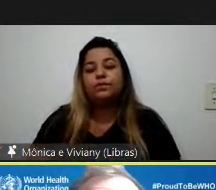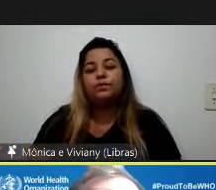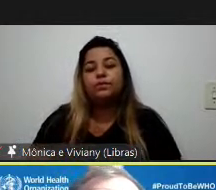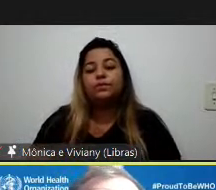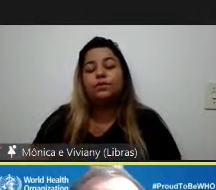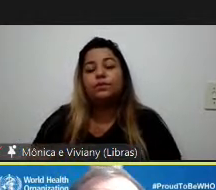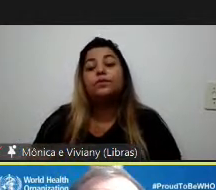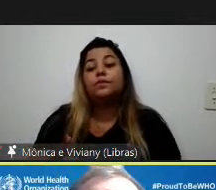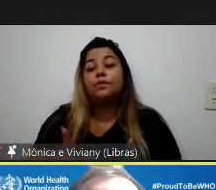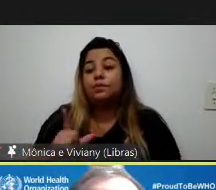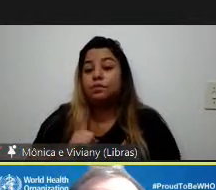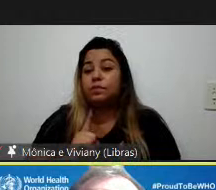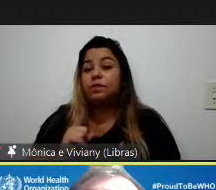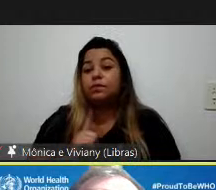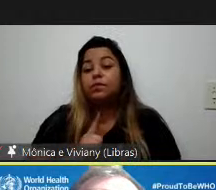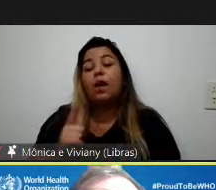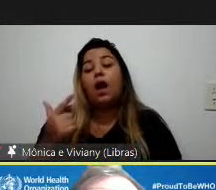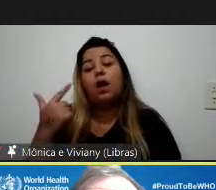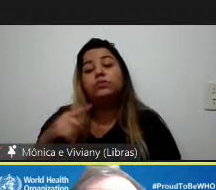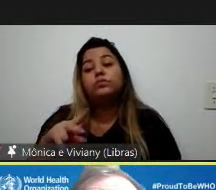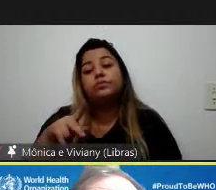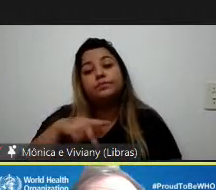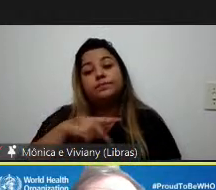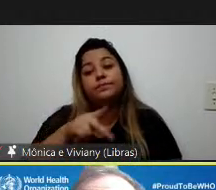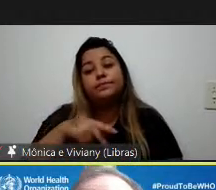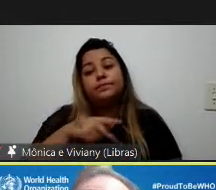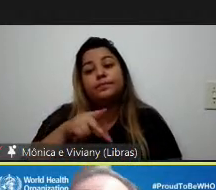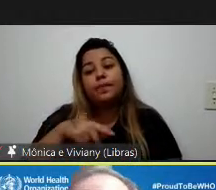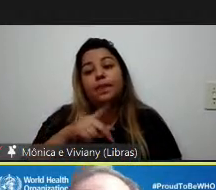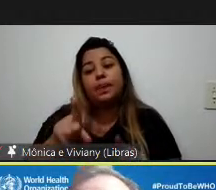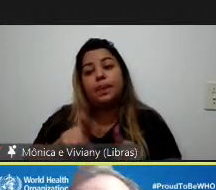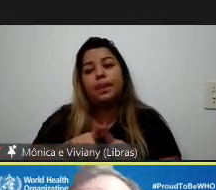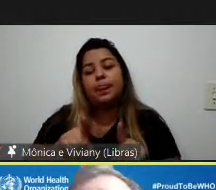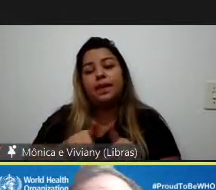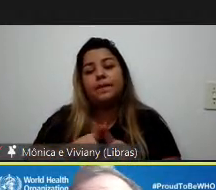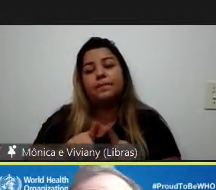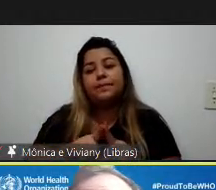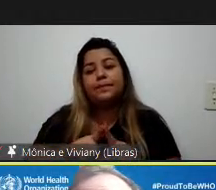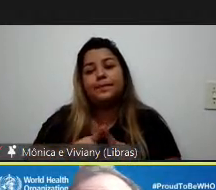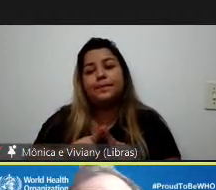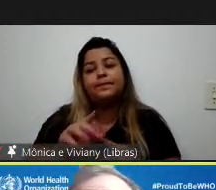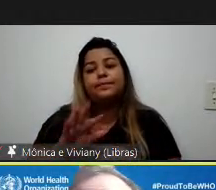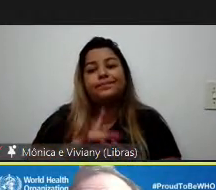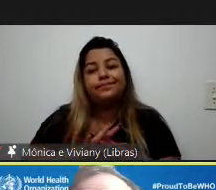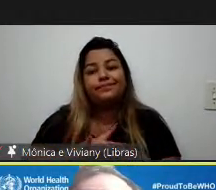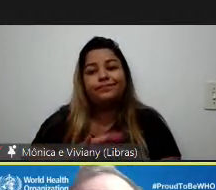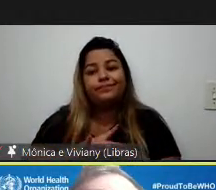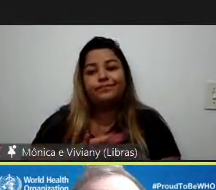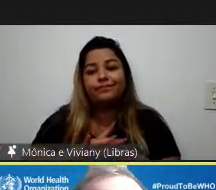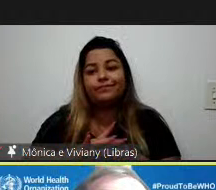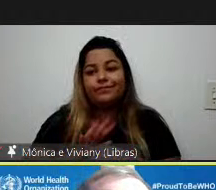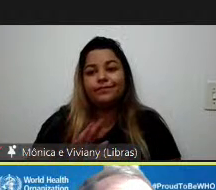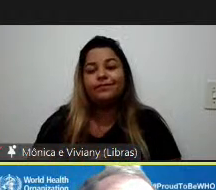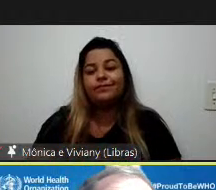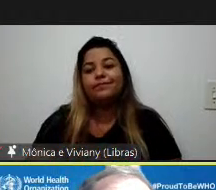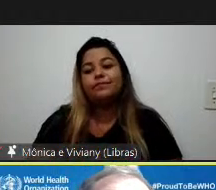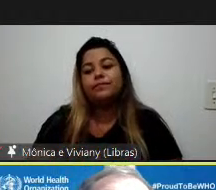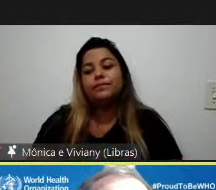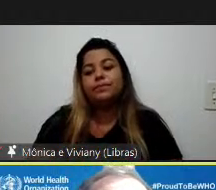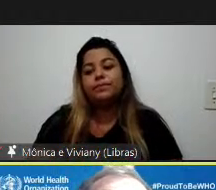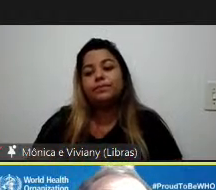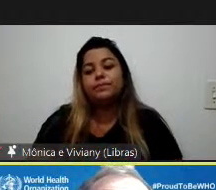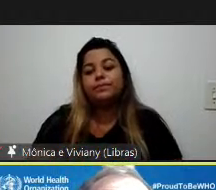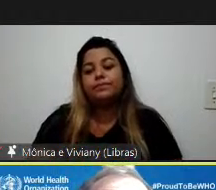But for example, they don't focus enough on one of the elements which is